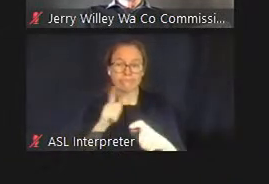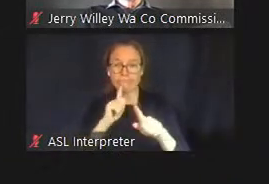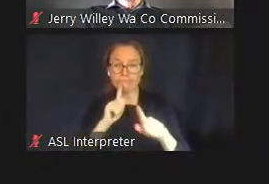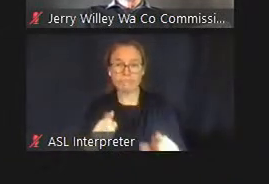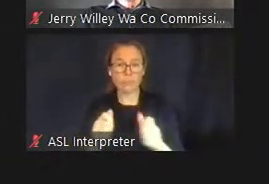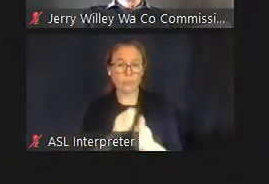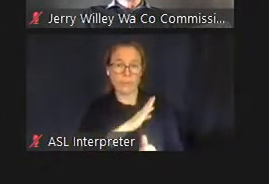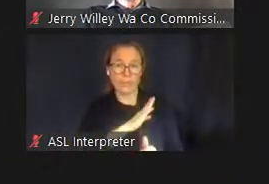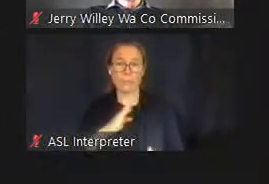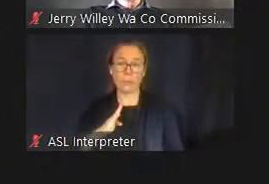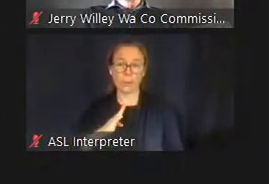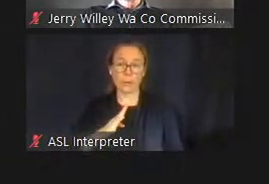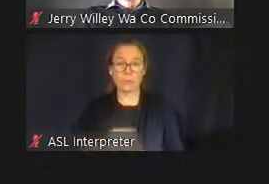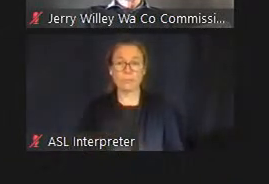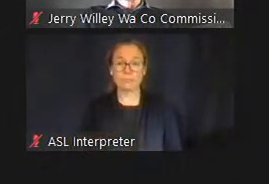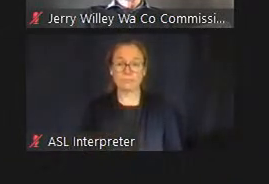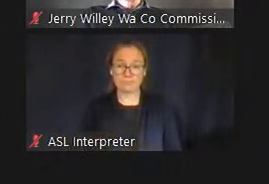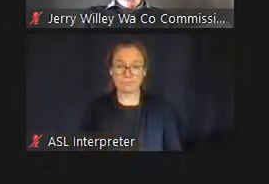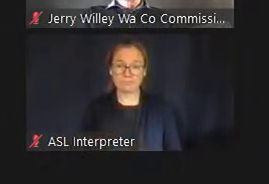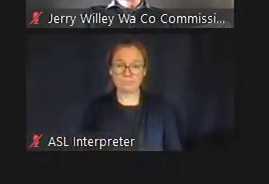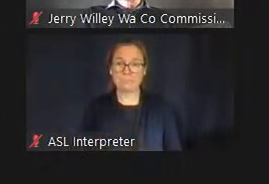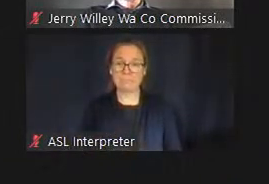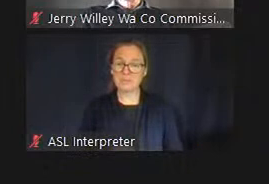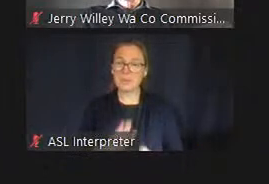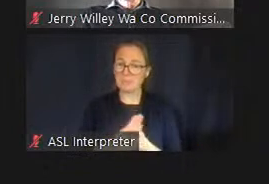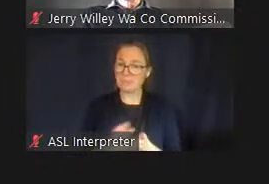And I'm very pleased to see them join us today.